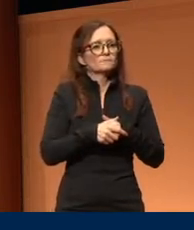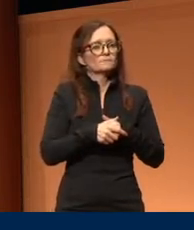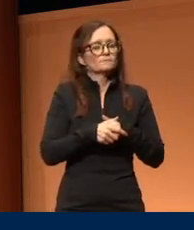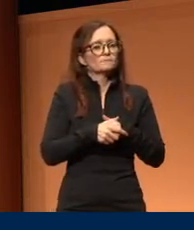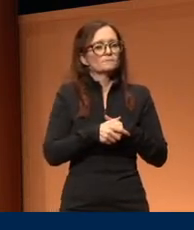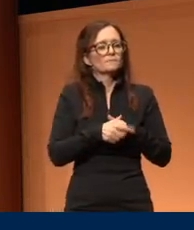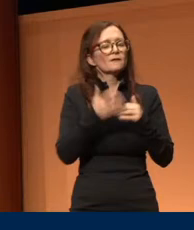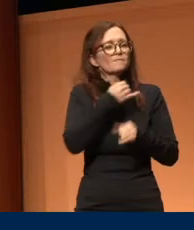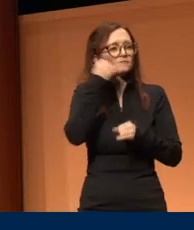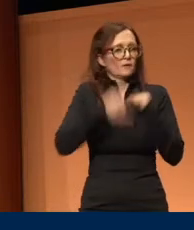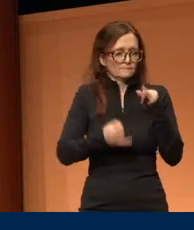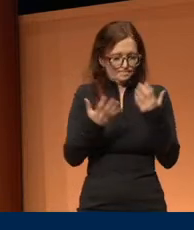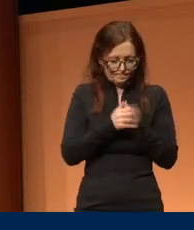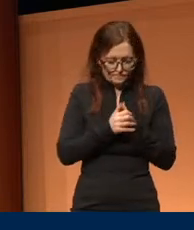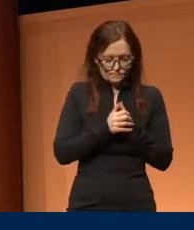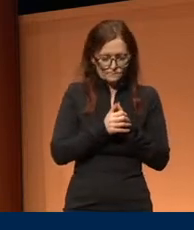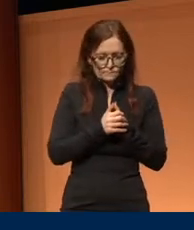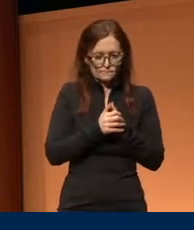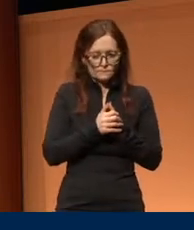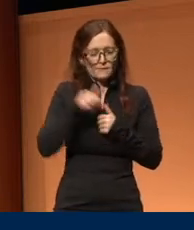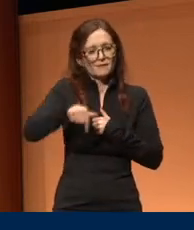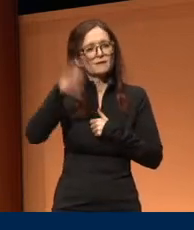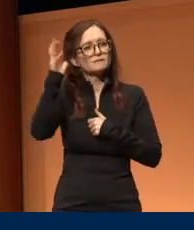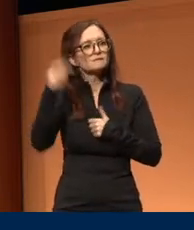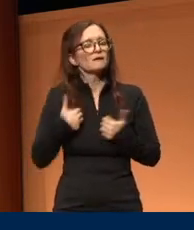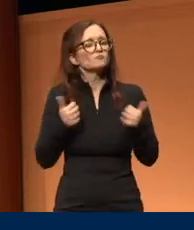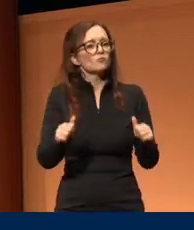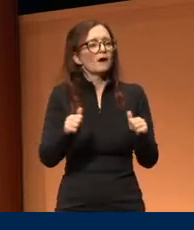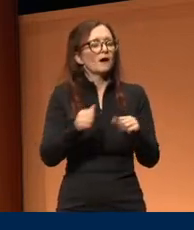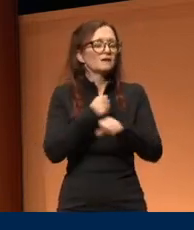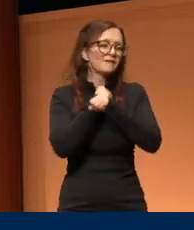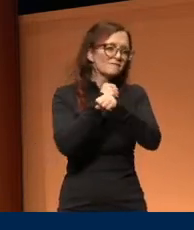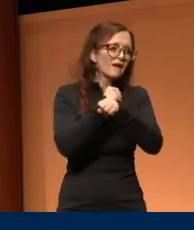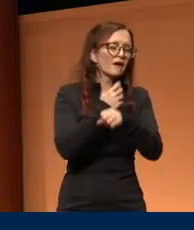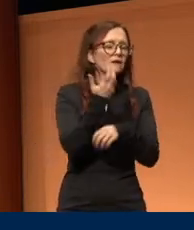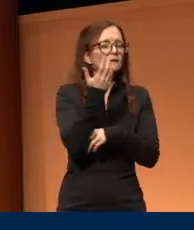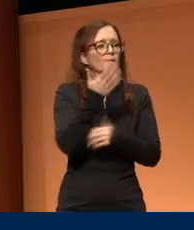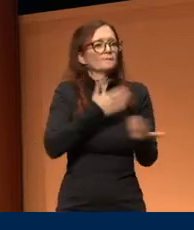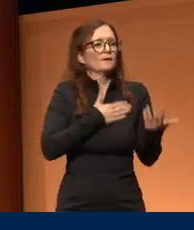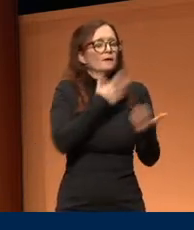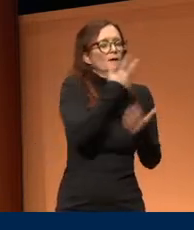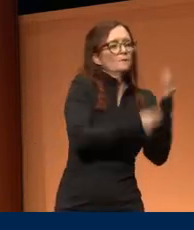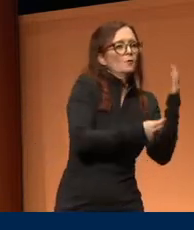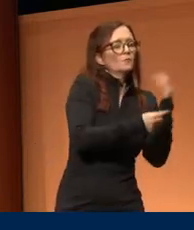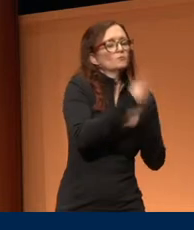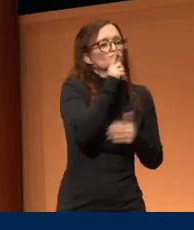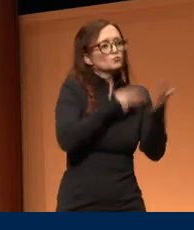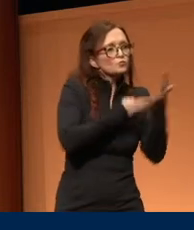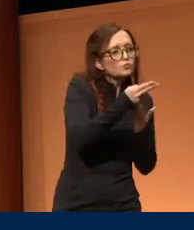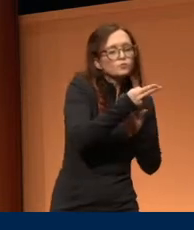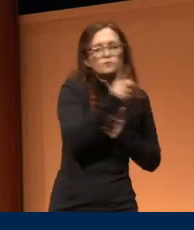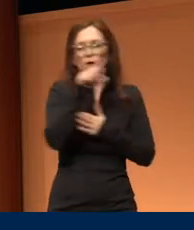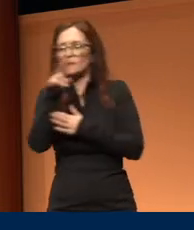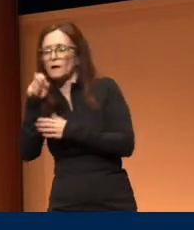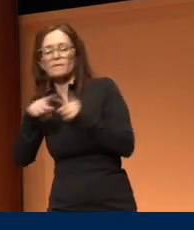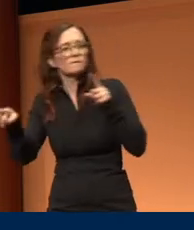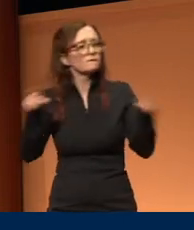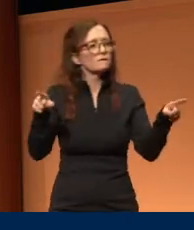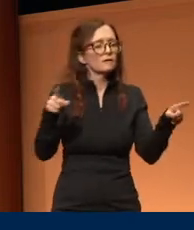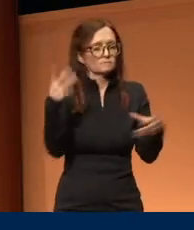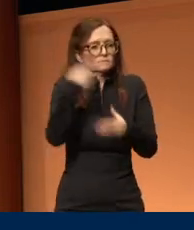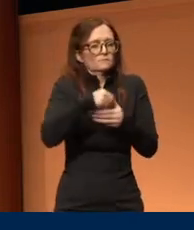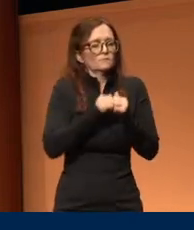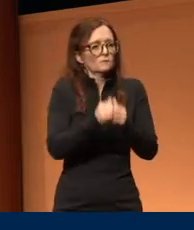Let me conclude. In this lecture, I have tried to defend the place of both truth and love as relevant concepts